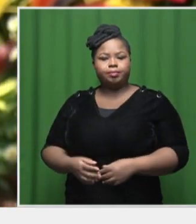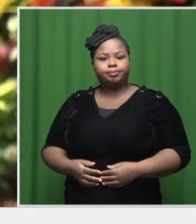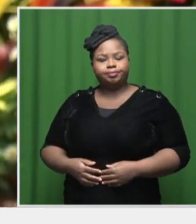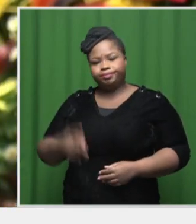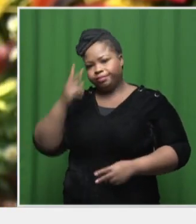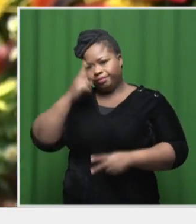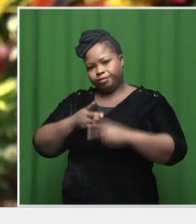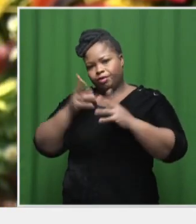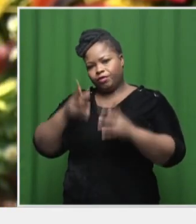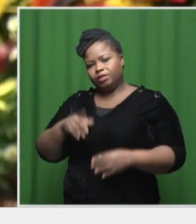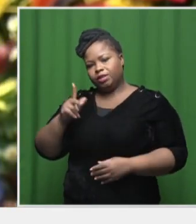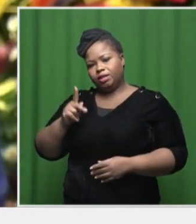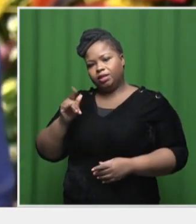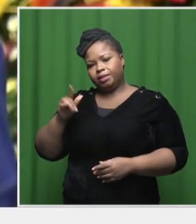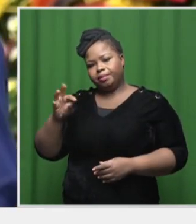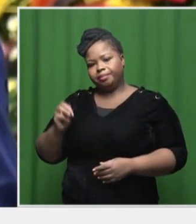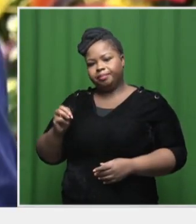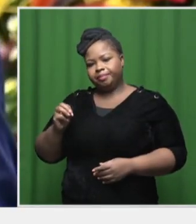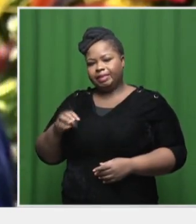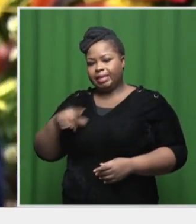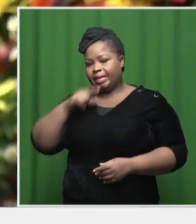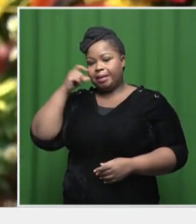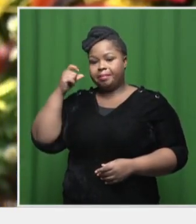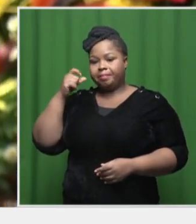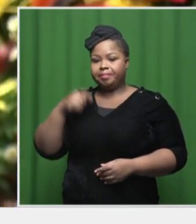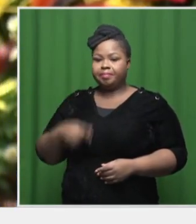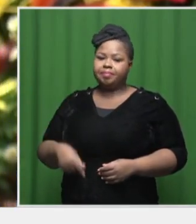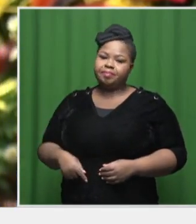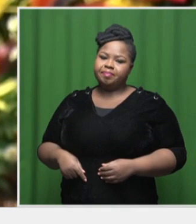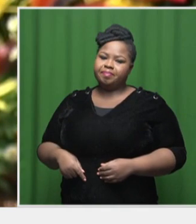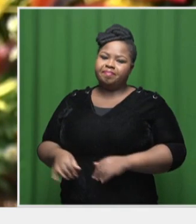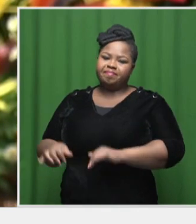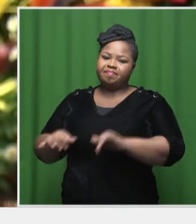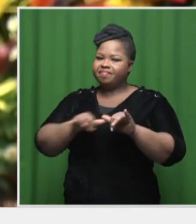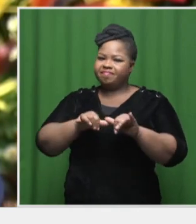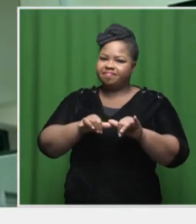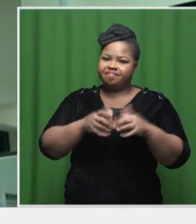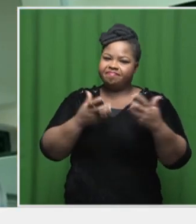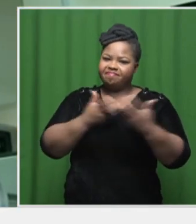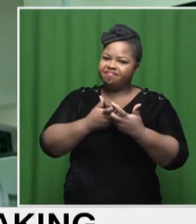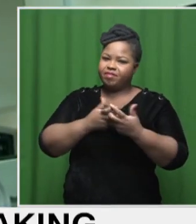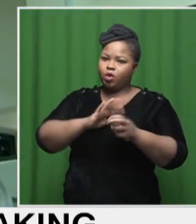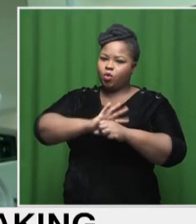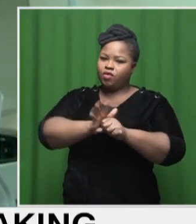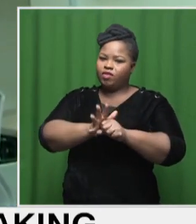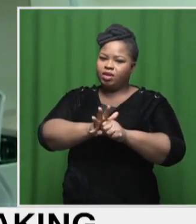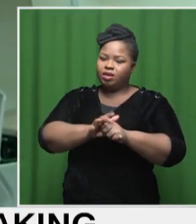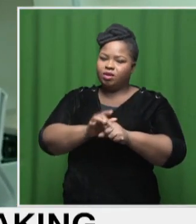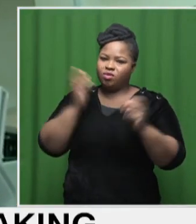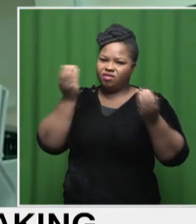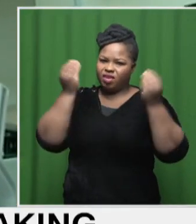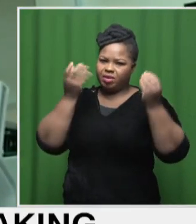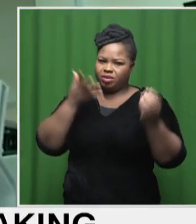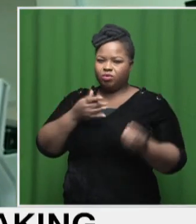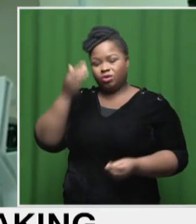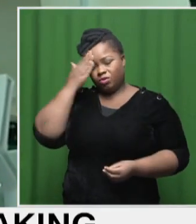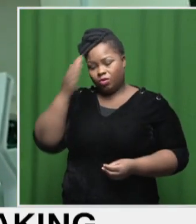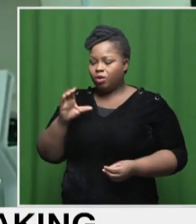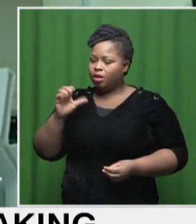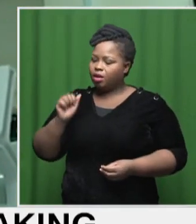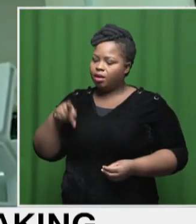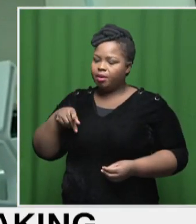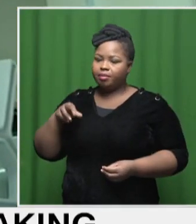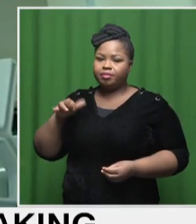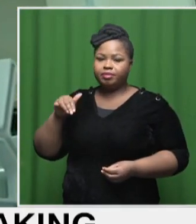Prof. Karim's name was unanimous with COVID-19. We believe that CAPRISA